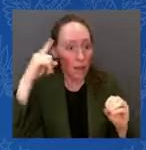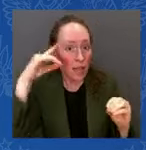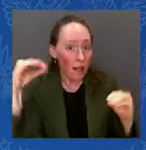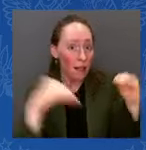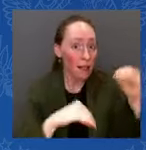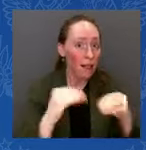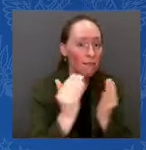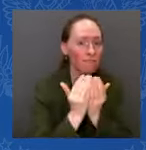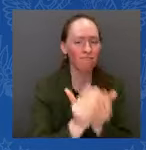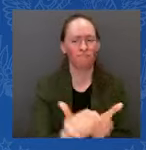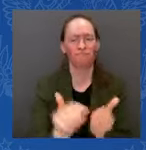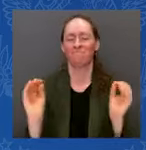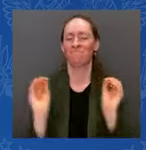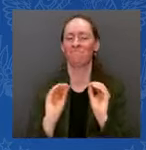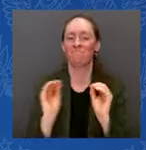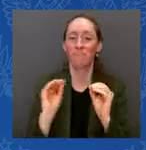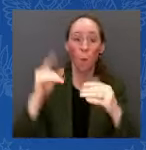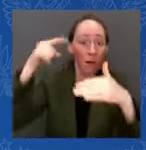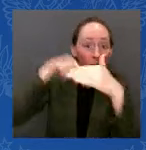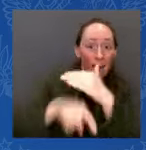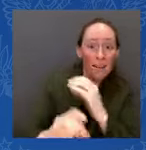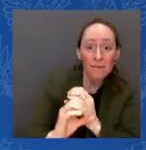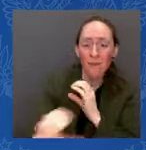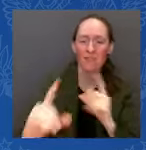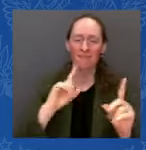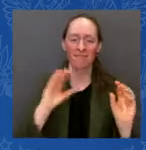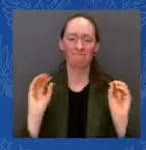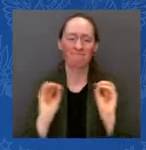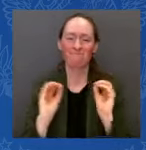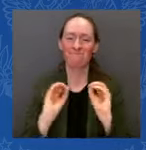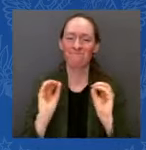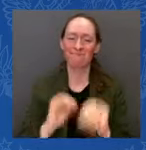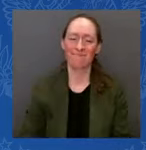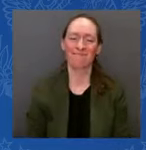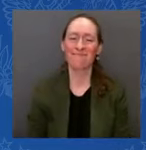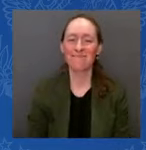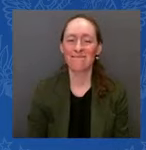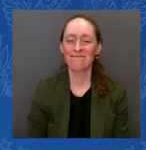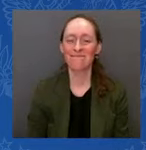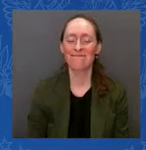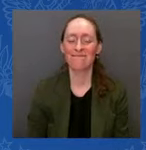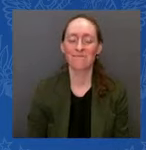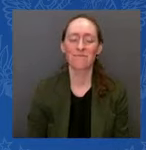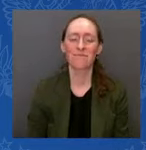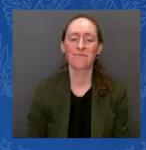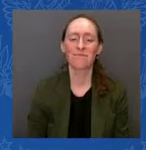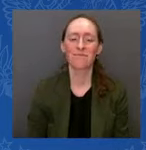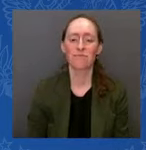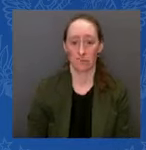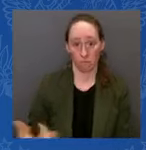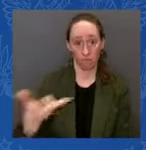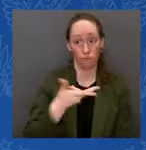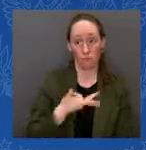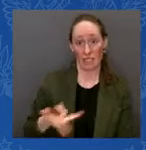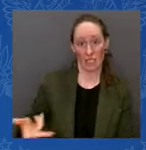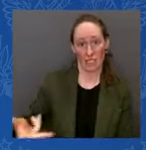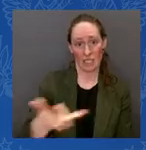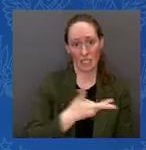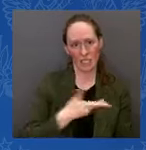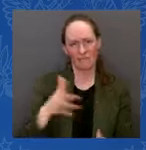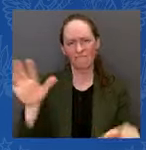Australia, and Great Britain is deeply committed to strengthening the nuclear non-proliferation regime. We've undertaken this